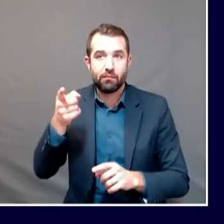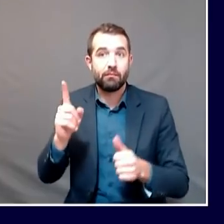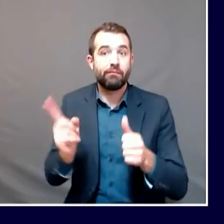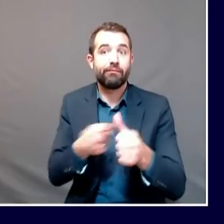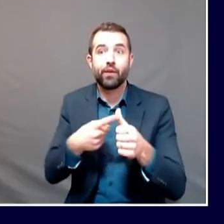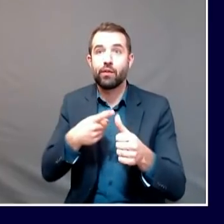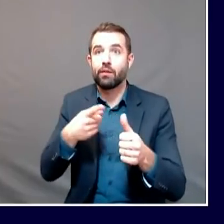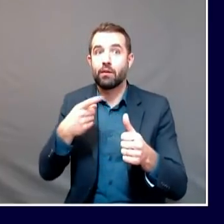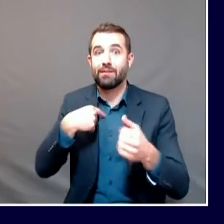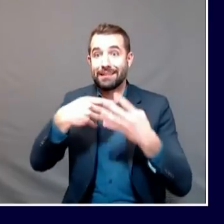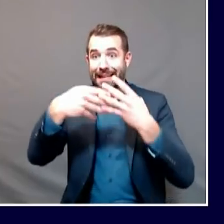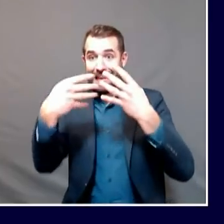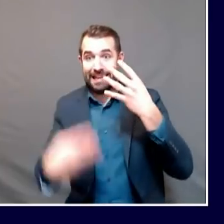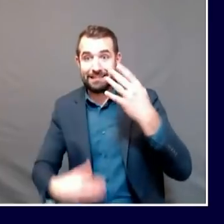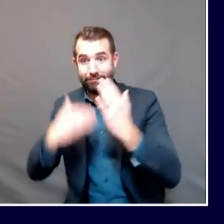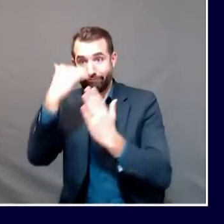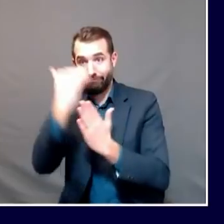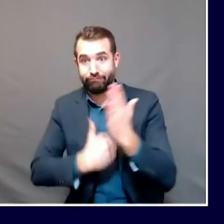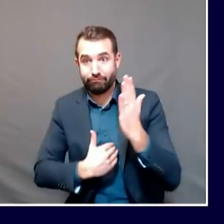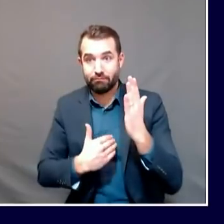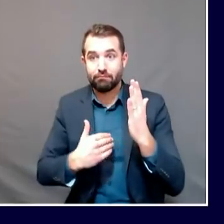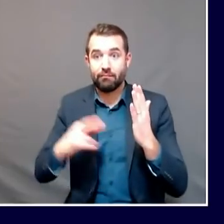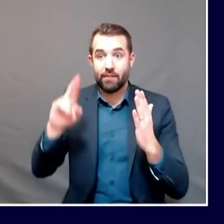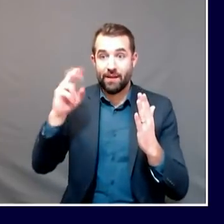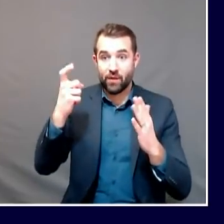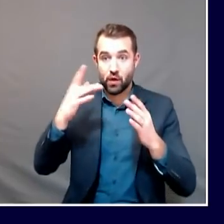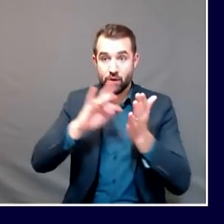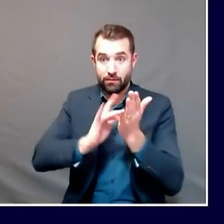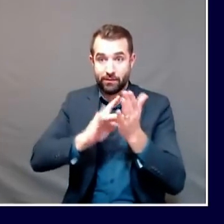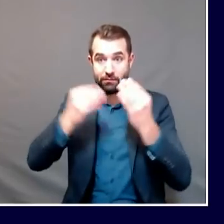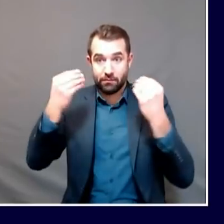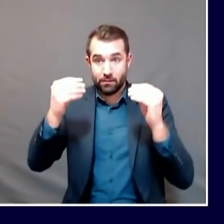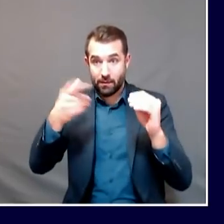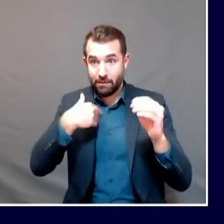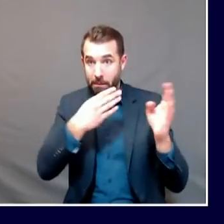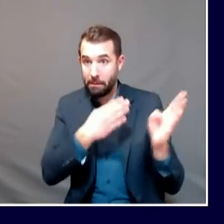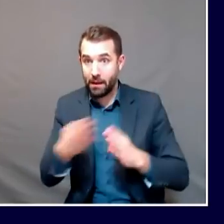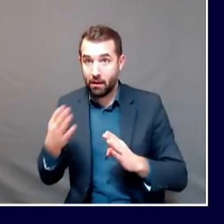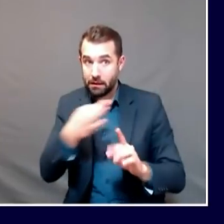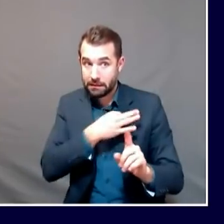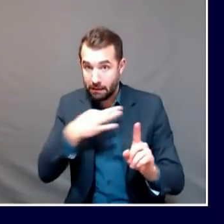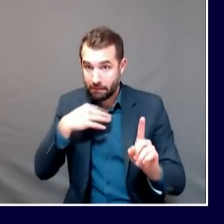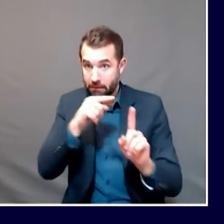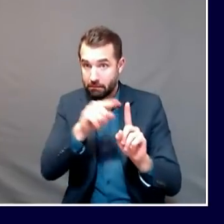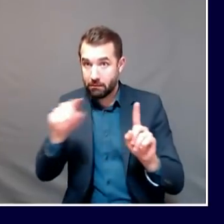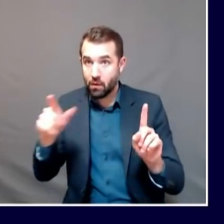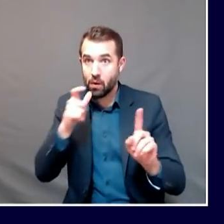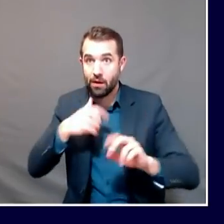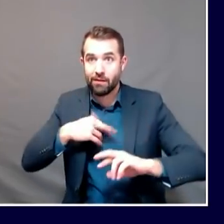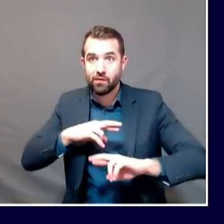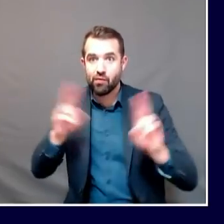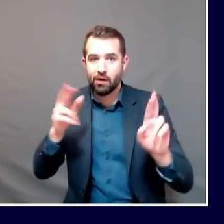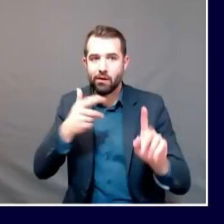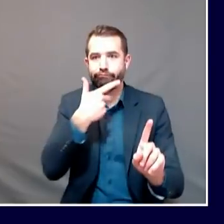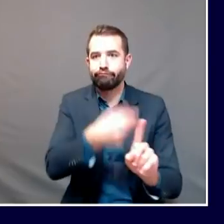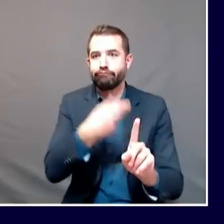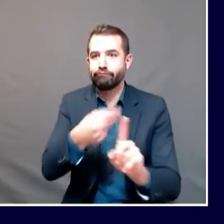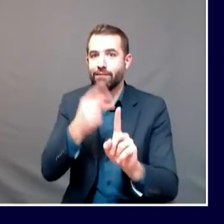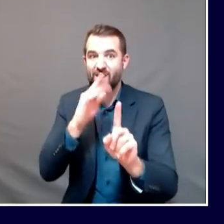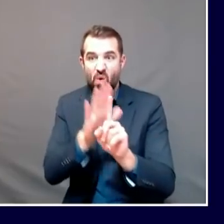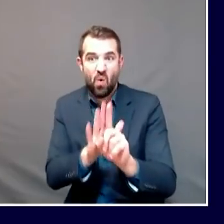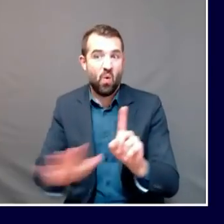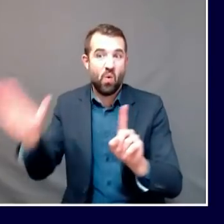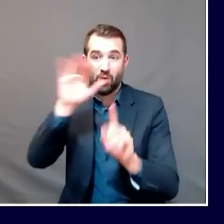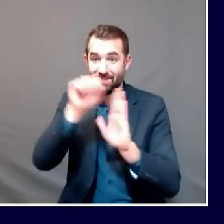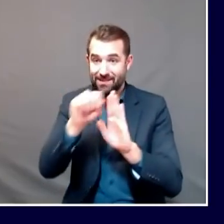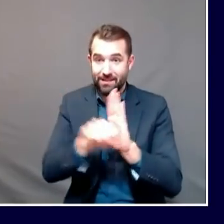we're excited that it will be beginning in earnest this upcoming Monday. As to your former question, those vaccine doses don't